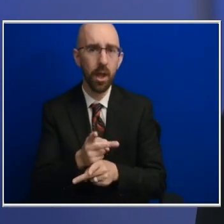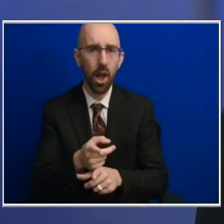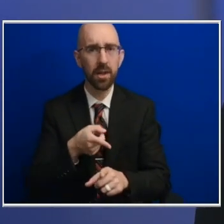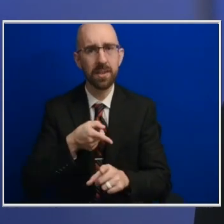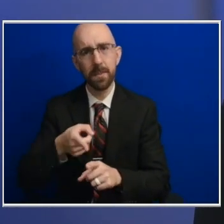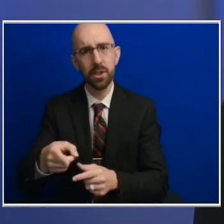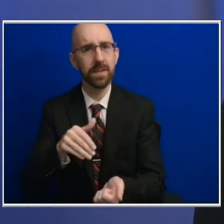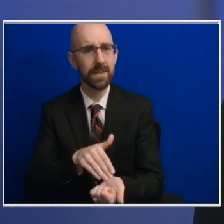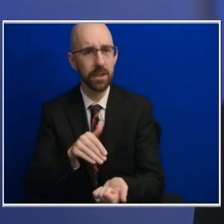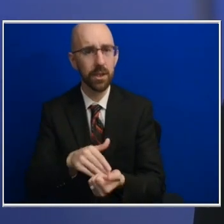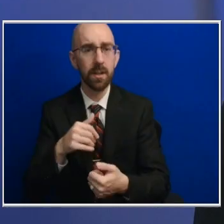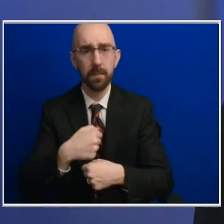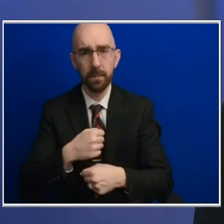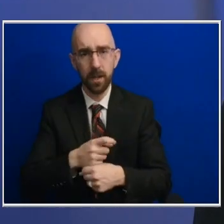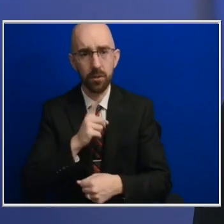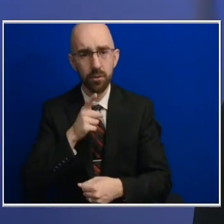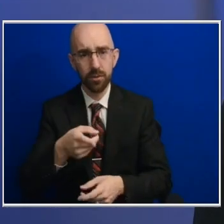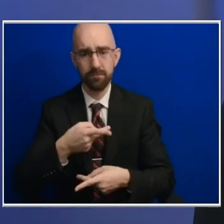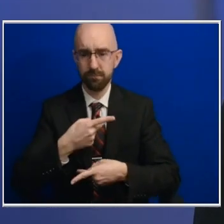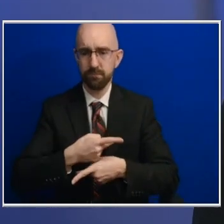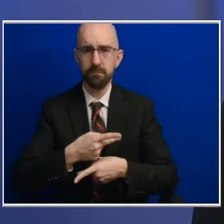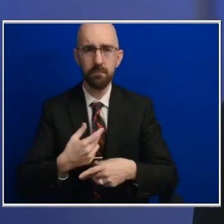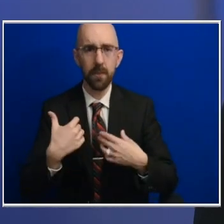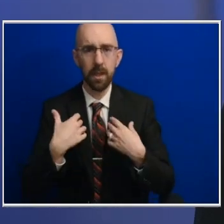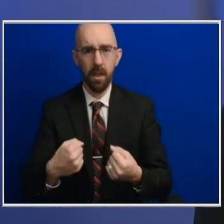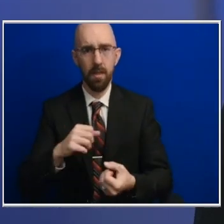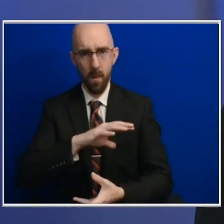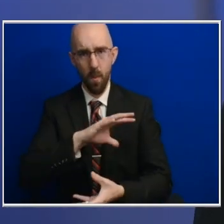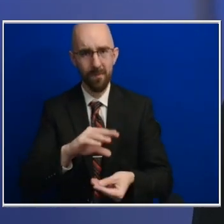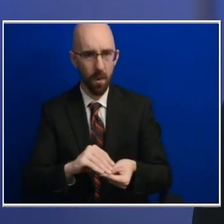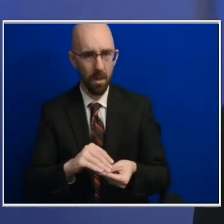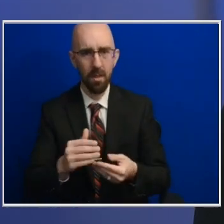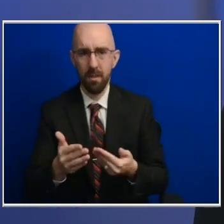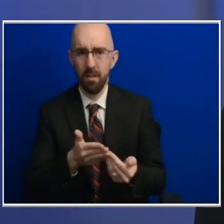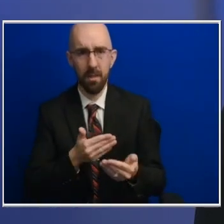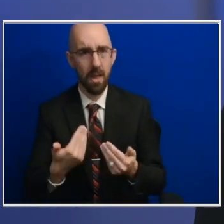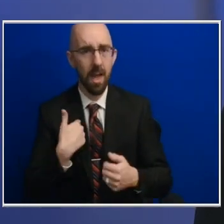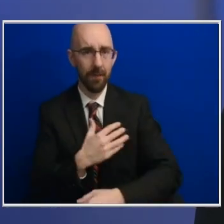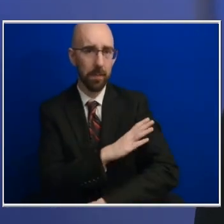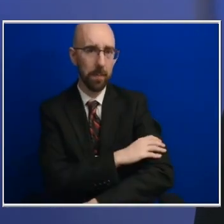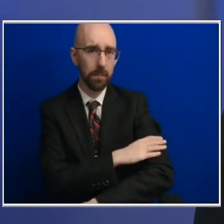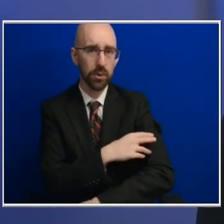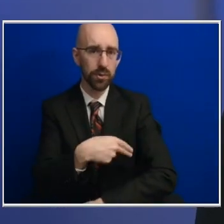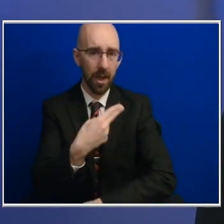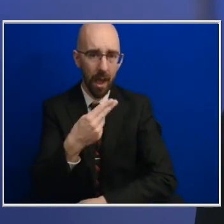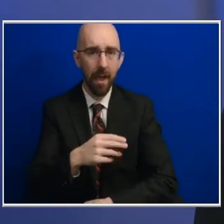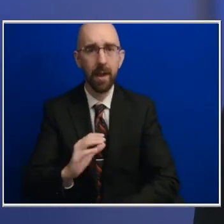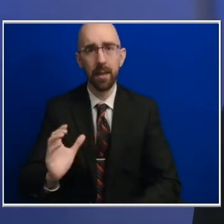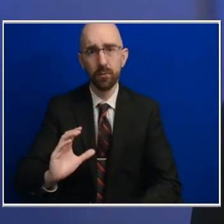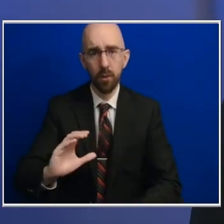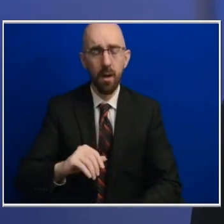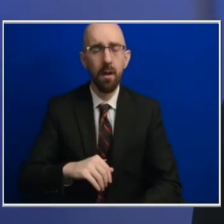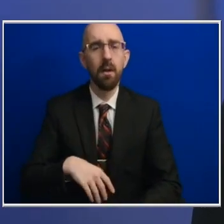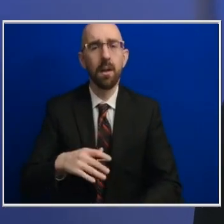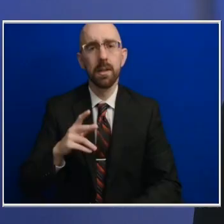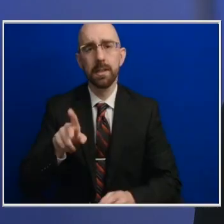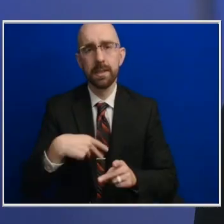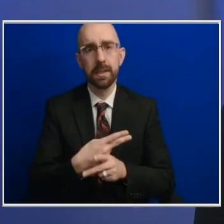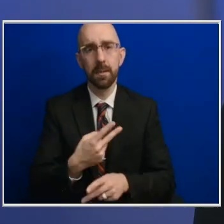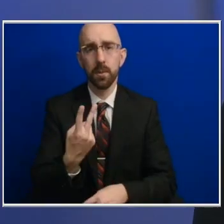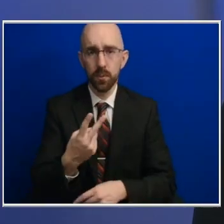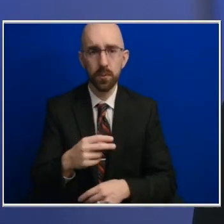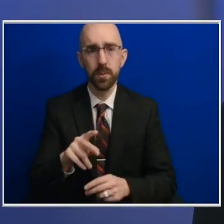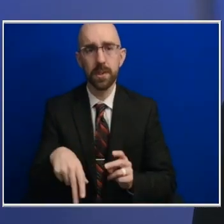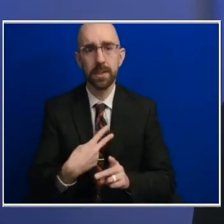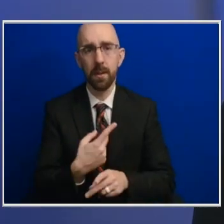that you're taking care of your health overall, whether you have high blood pressure, high cholesterol, type 2 diabetes, type 1 diabetes, anything